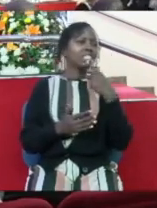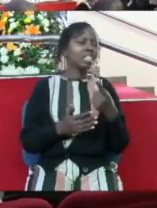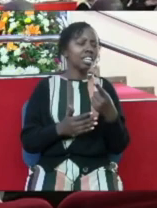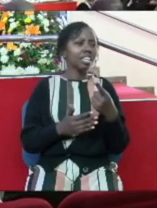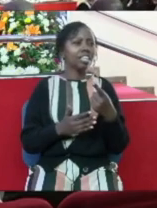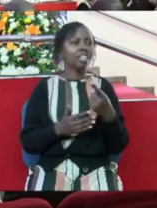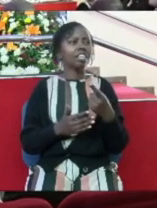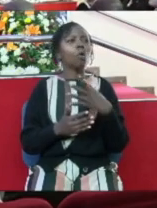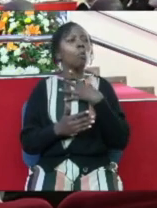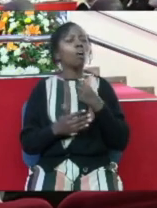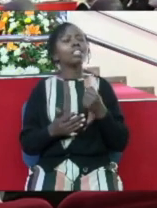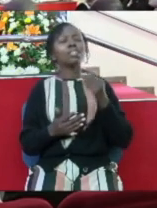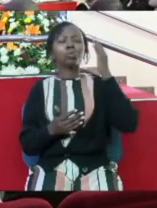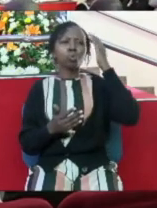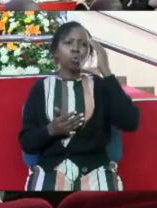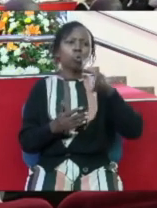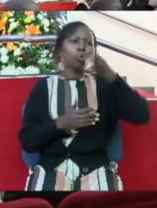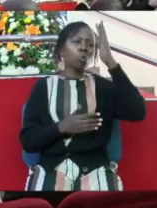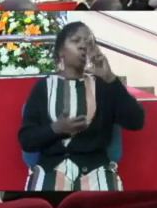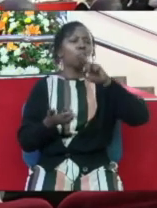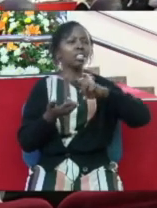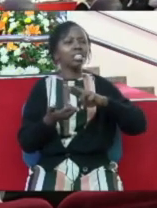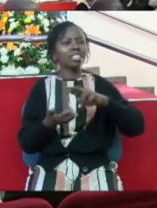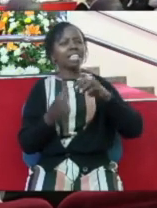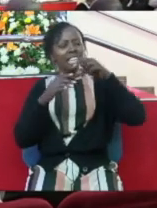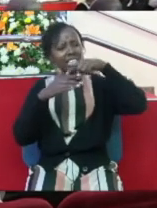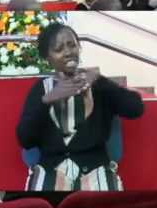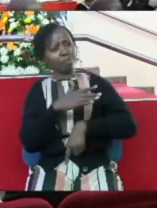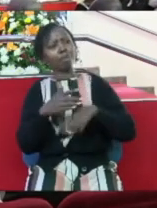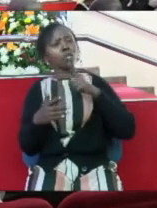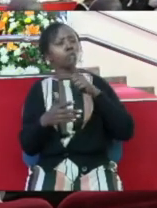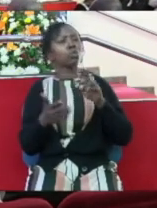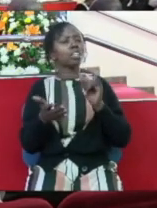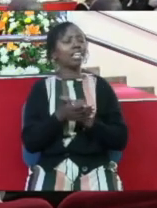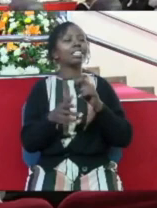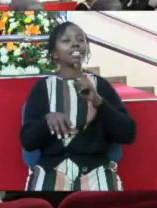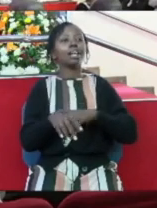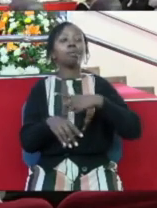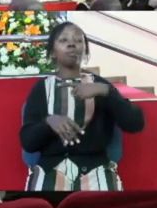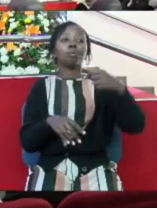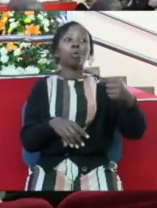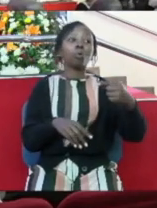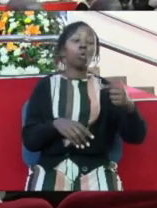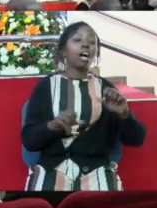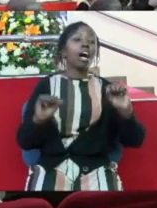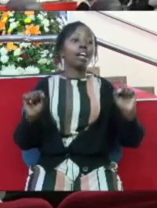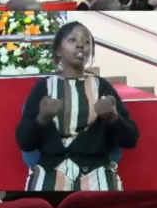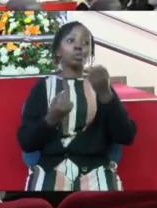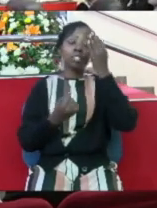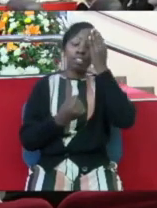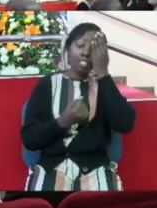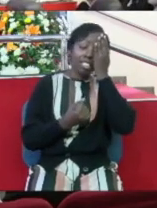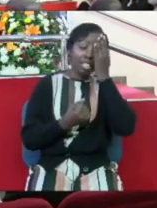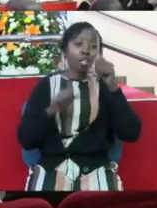Nataka ujidhihirishe kwangu, reveal yourself to me so that as I'm going to the Israelites I can say I know you.